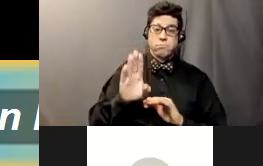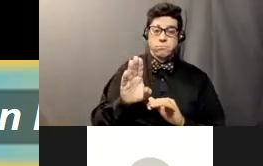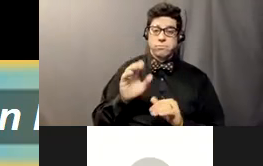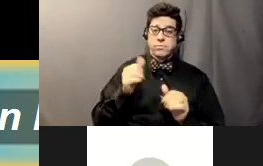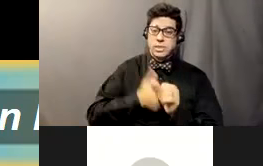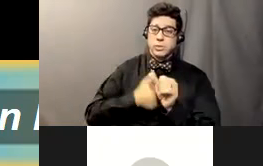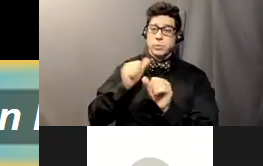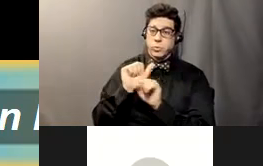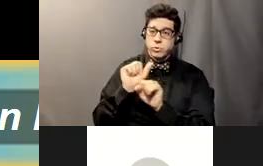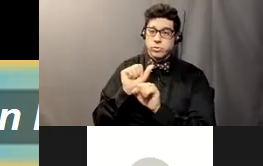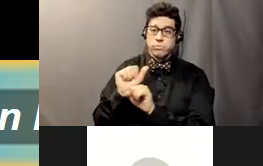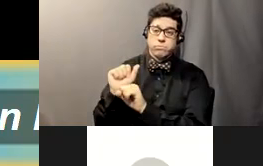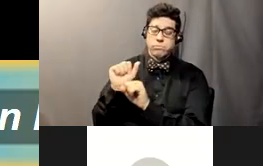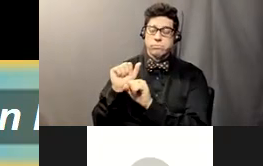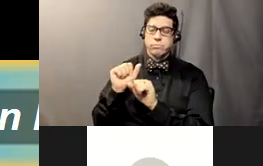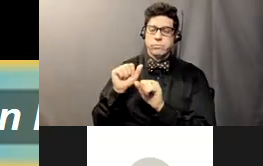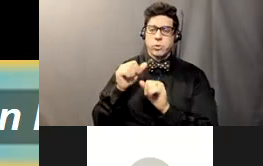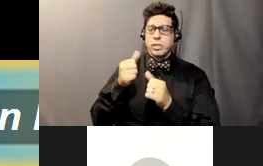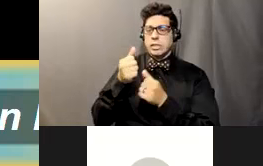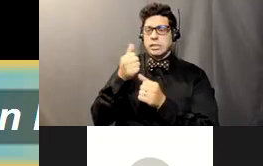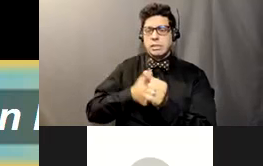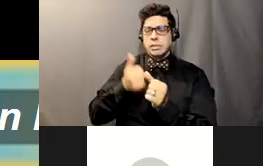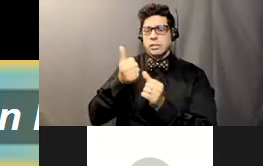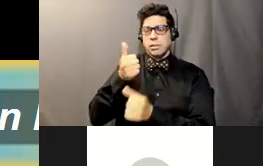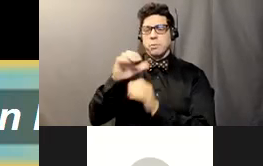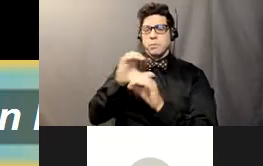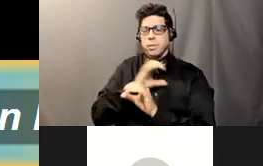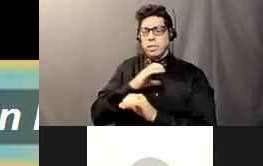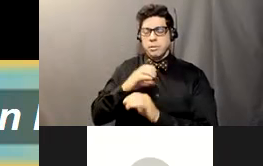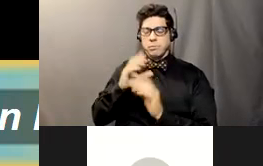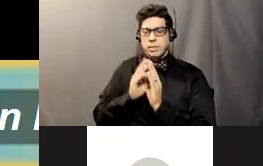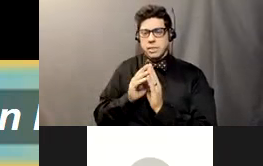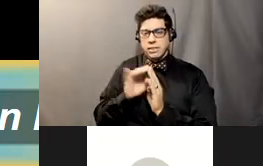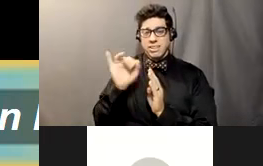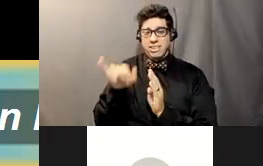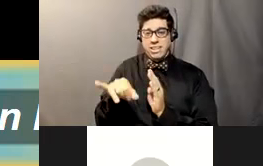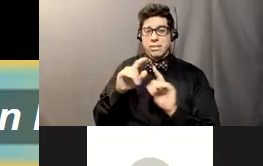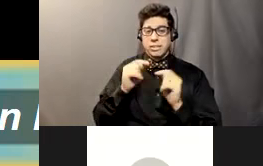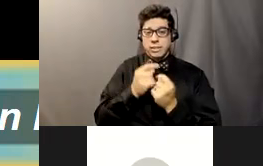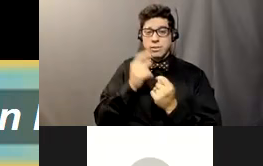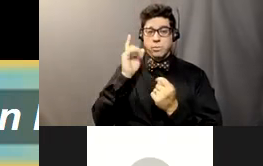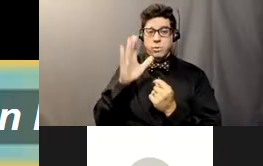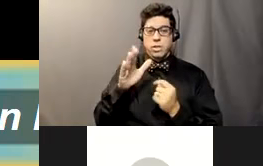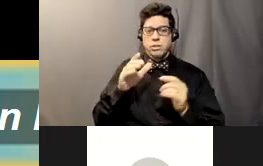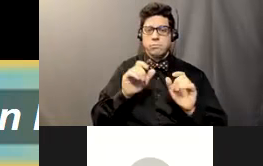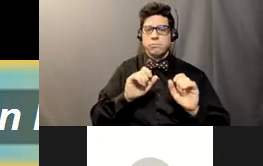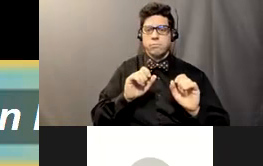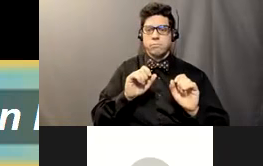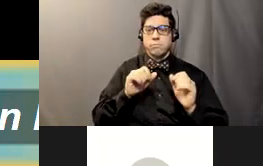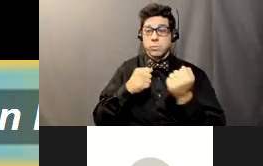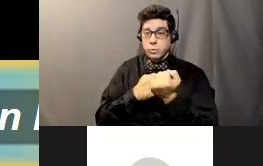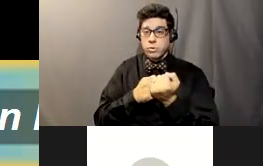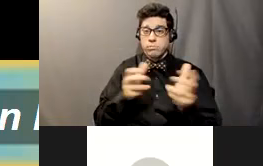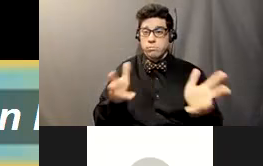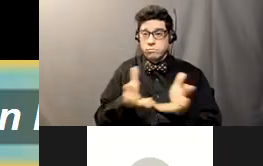single subcommittee meeting team. And so we'll be dropping our information in the chat box. And then also we are going to